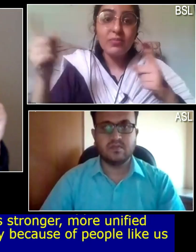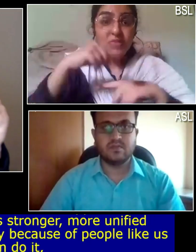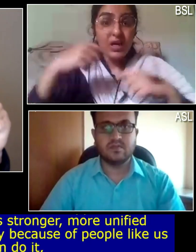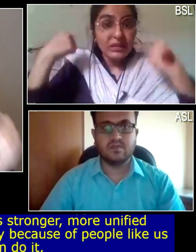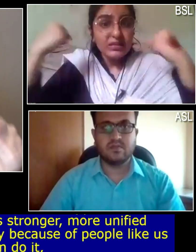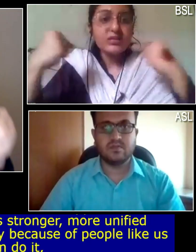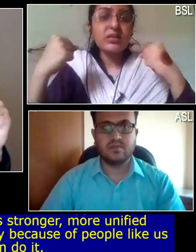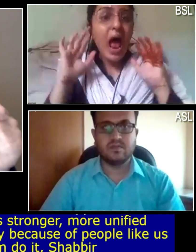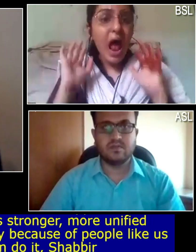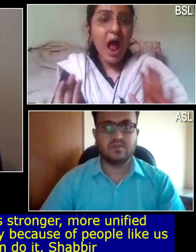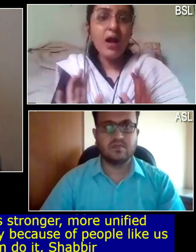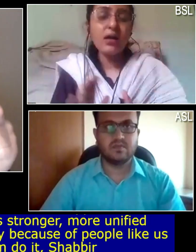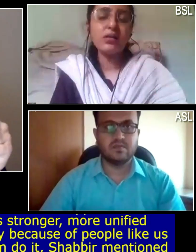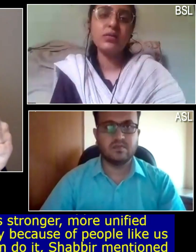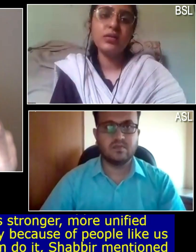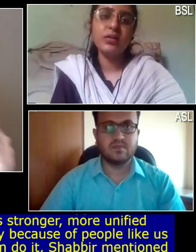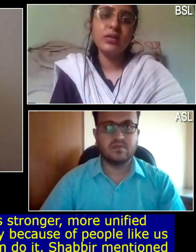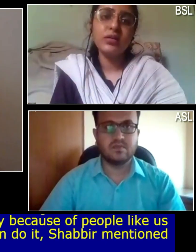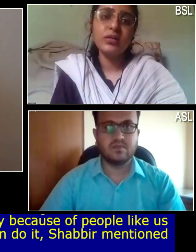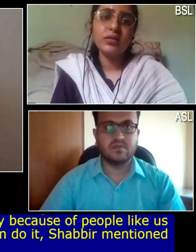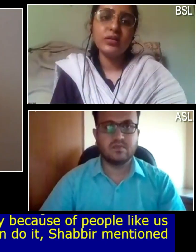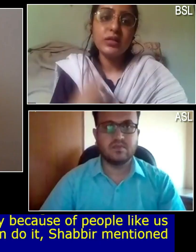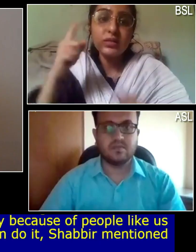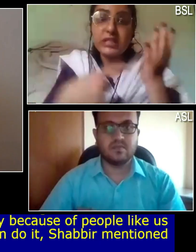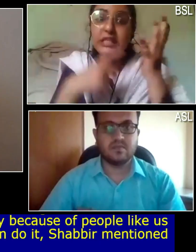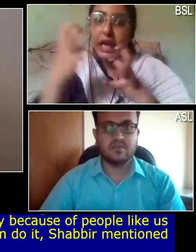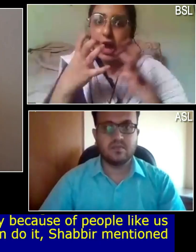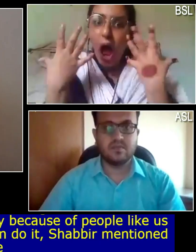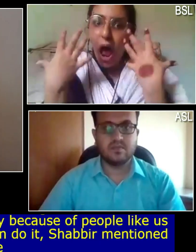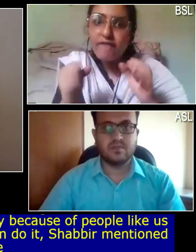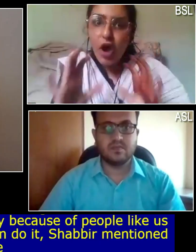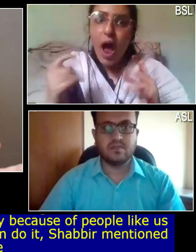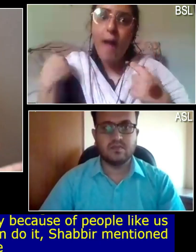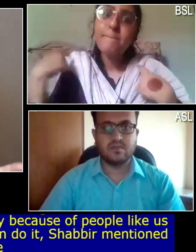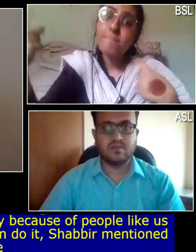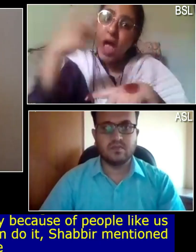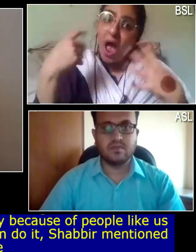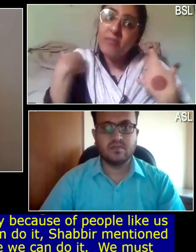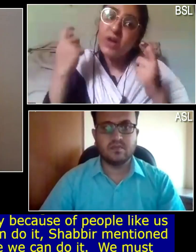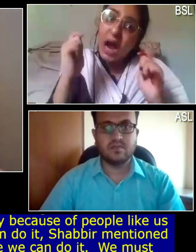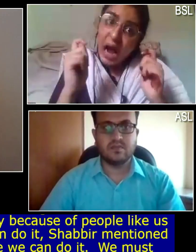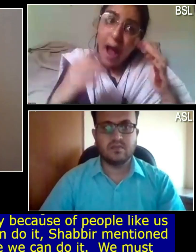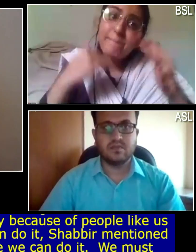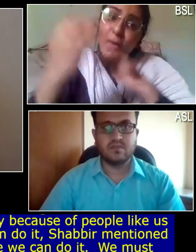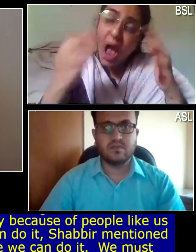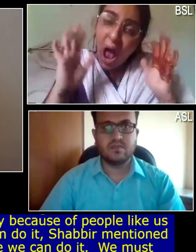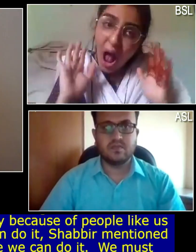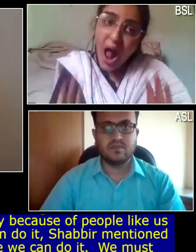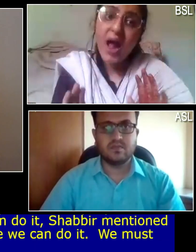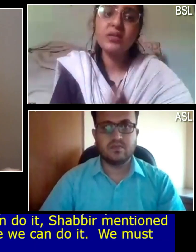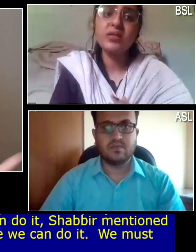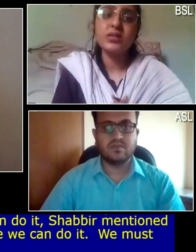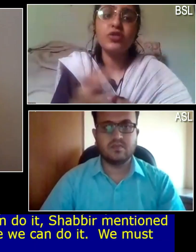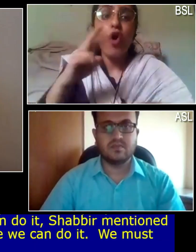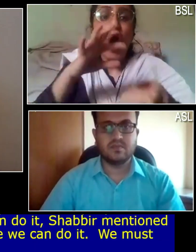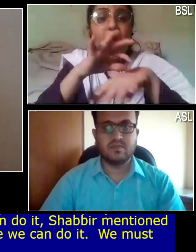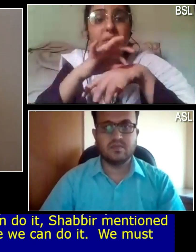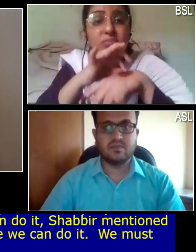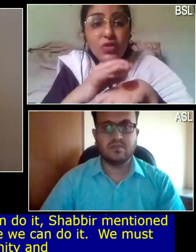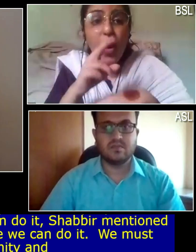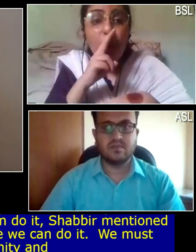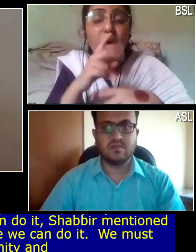every technology is available. Because we can do it, we must, for the good of society and for humanity and the good of all.